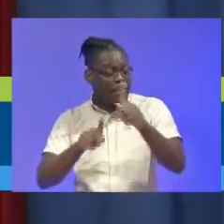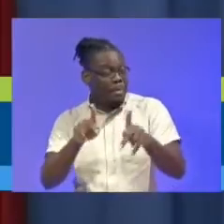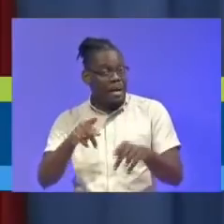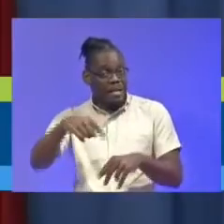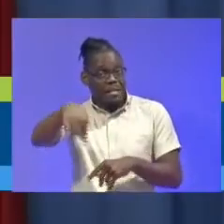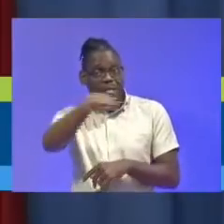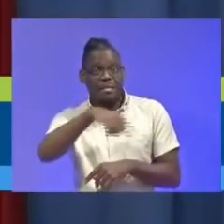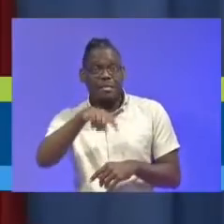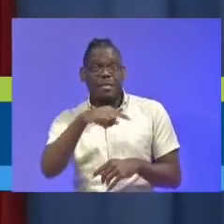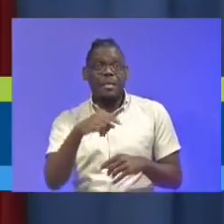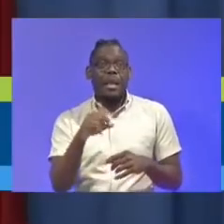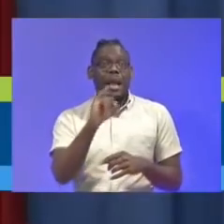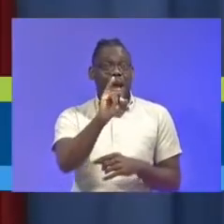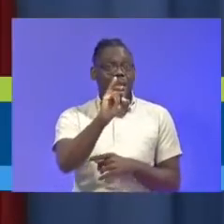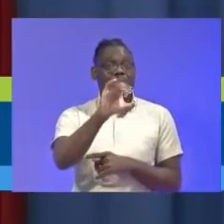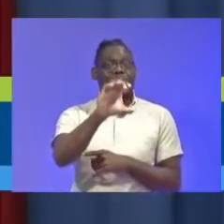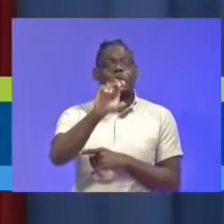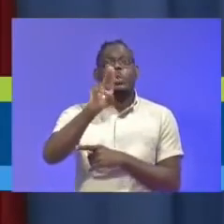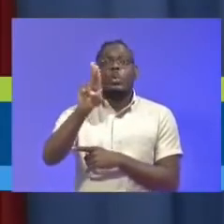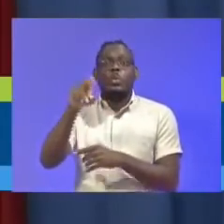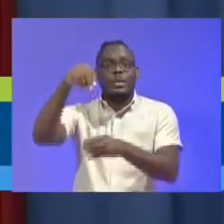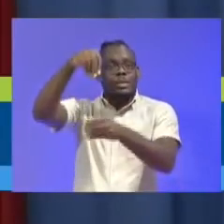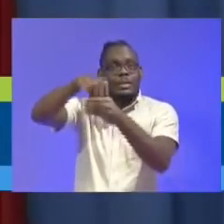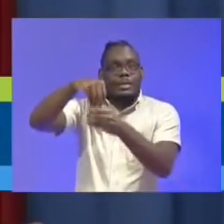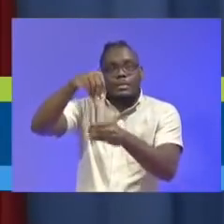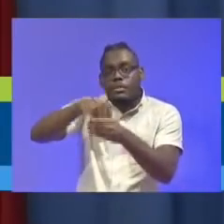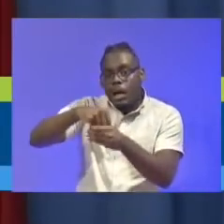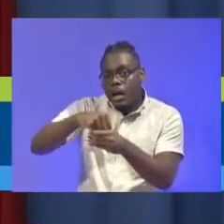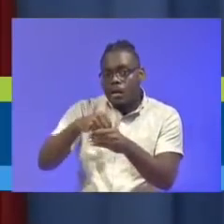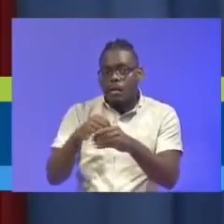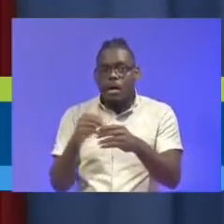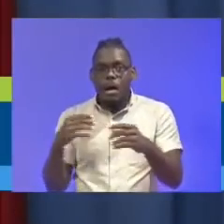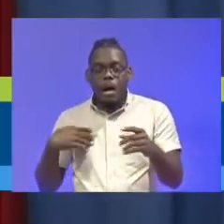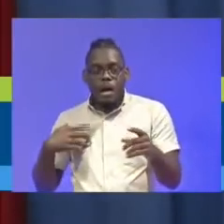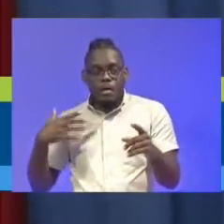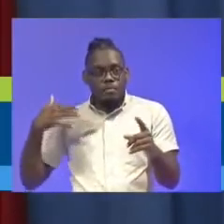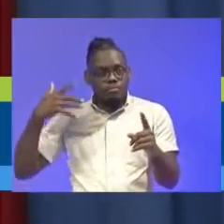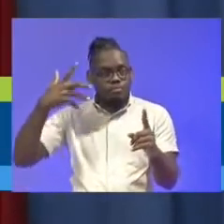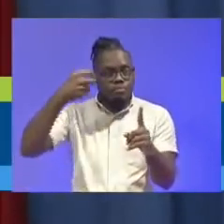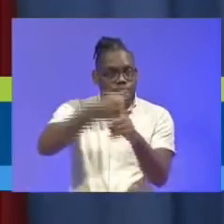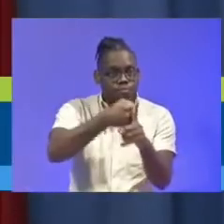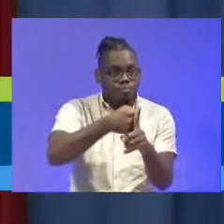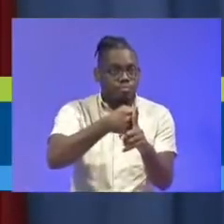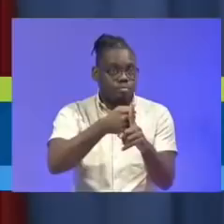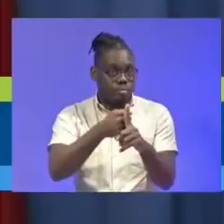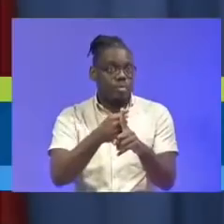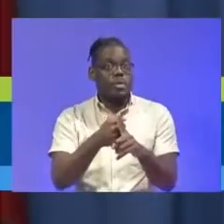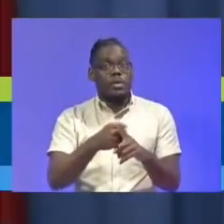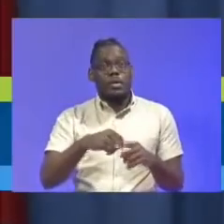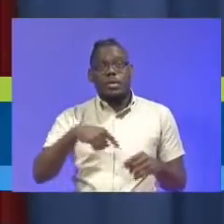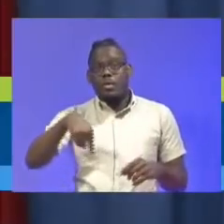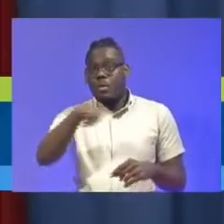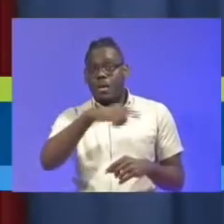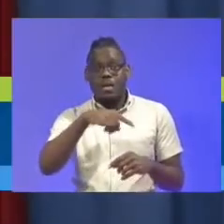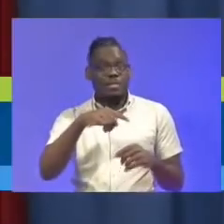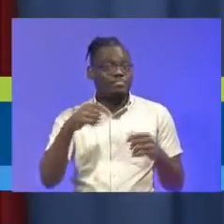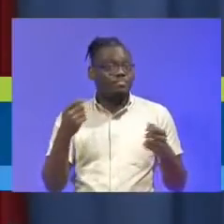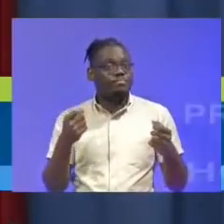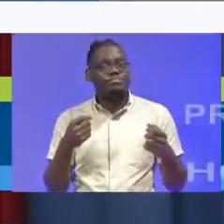emergencies, many of whom are too ill and too unstable to be moved, even when a bed becomes